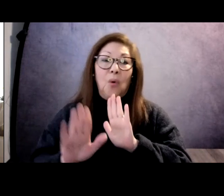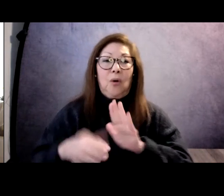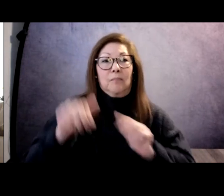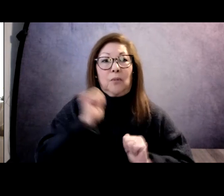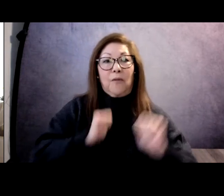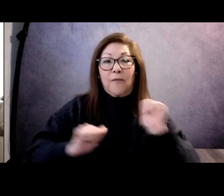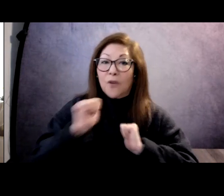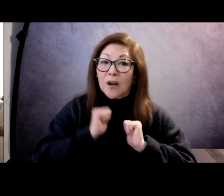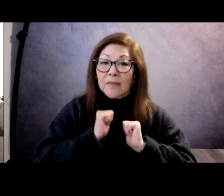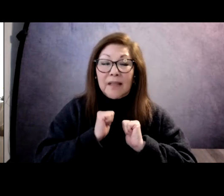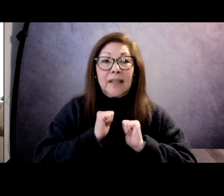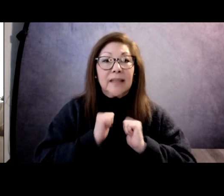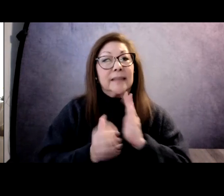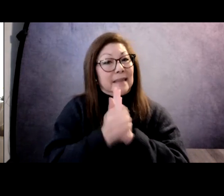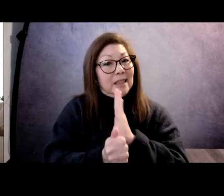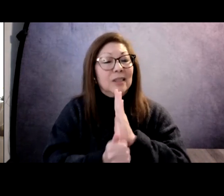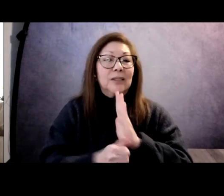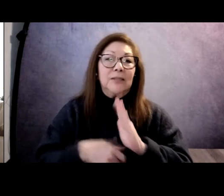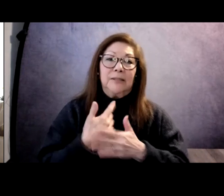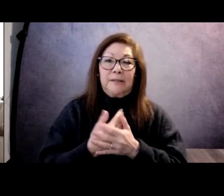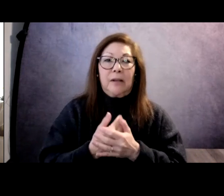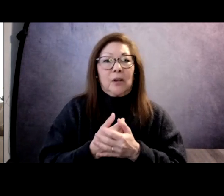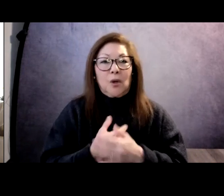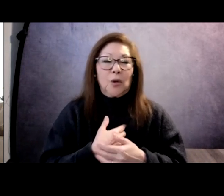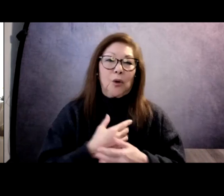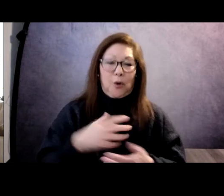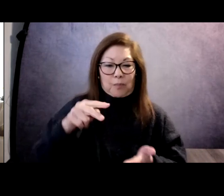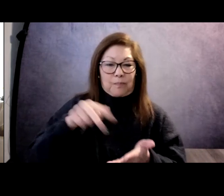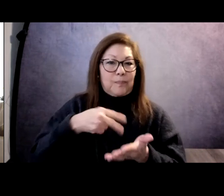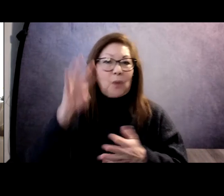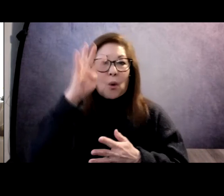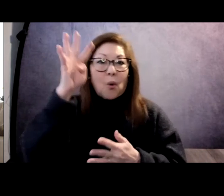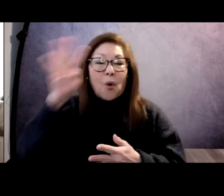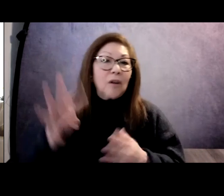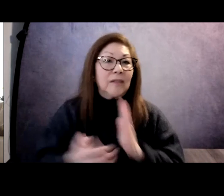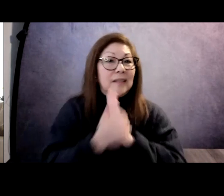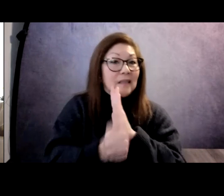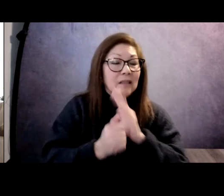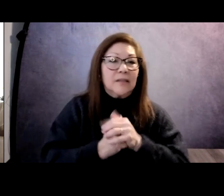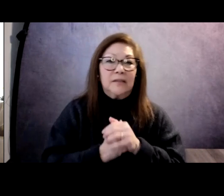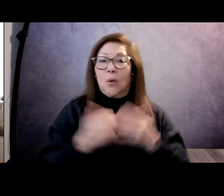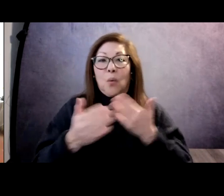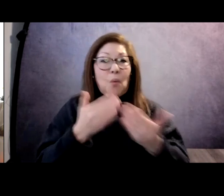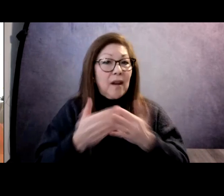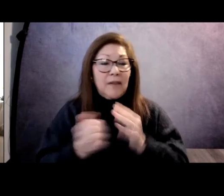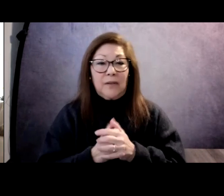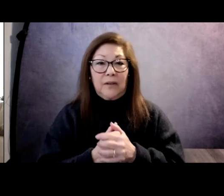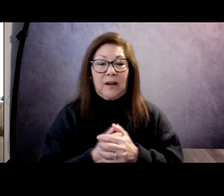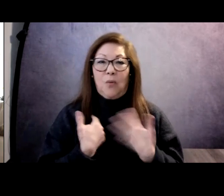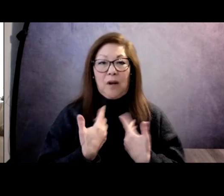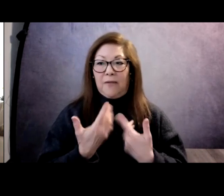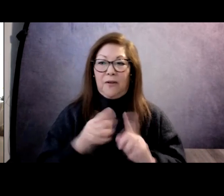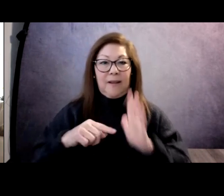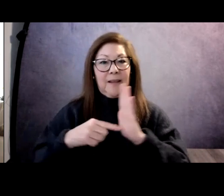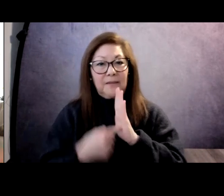performance capacity, your skills, your choreography skills, whatever highlights you